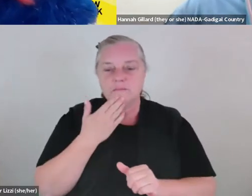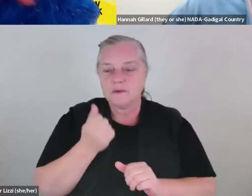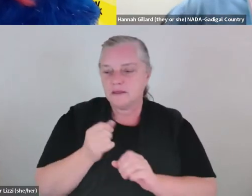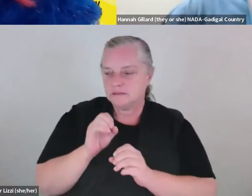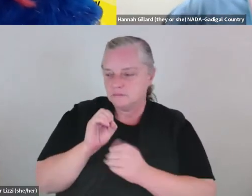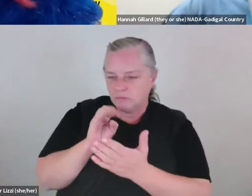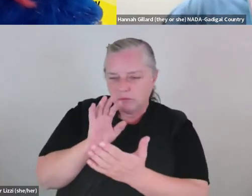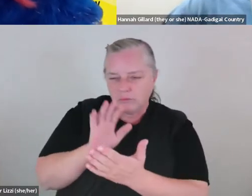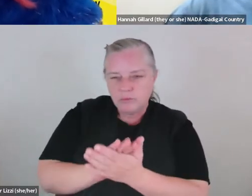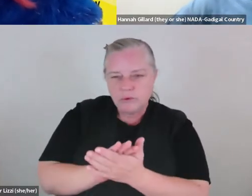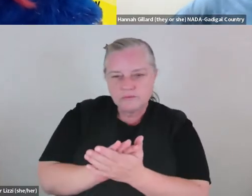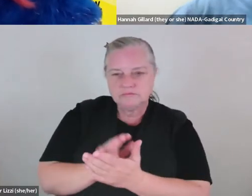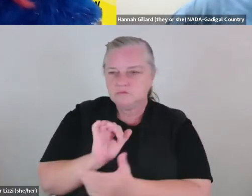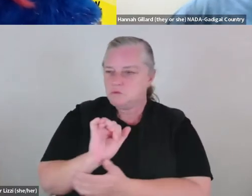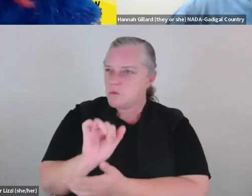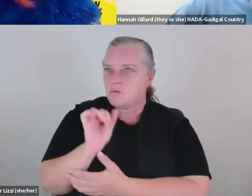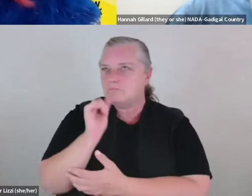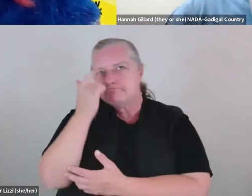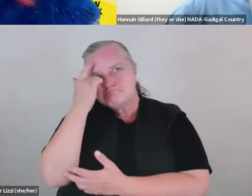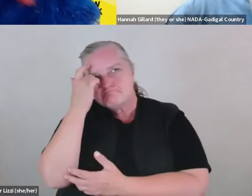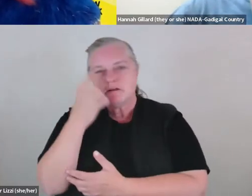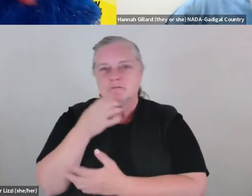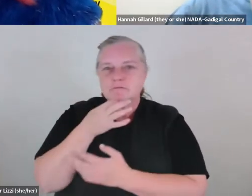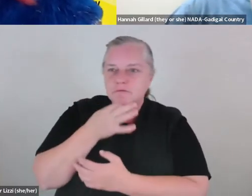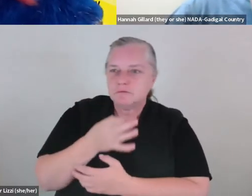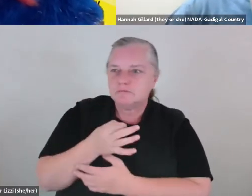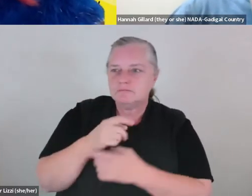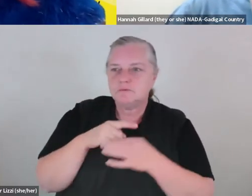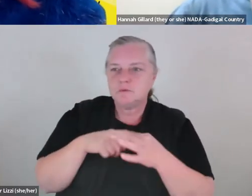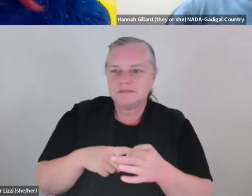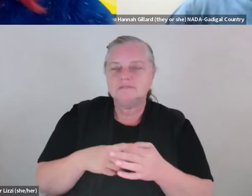I'm just going to hand it over to Starlady. Thanks.